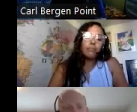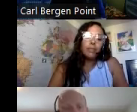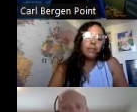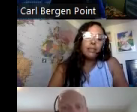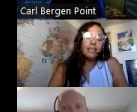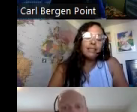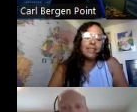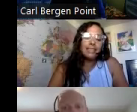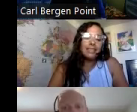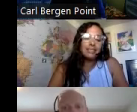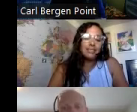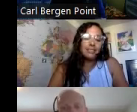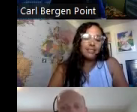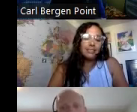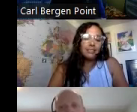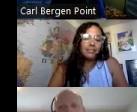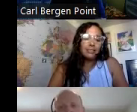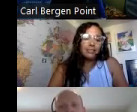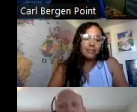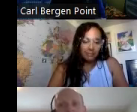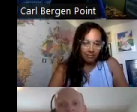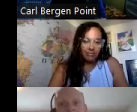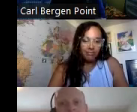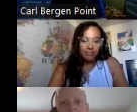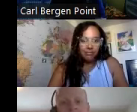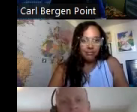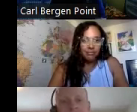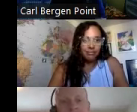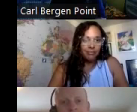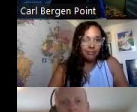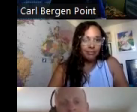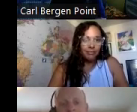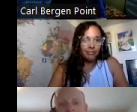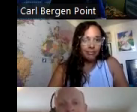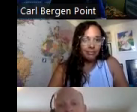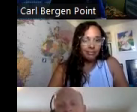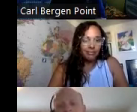a moment to switch translators? Sure.